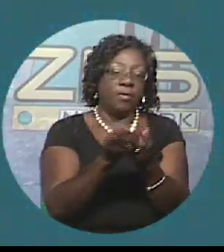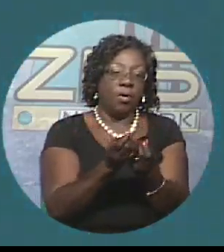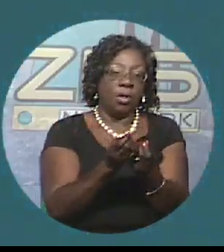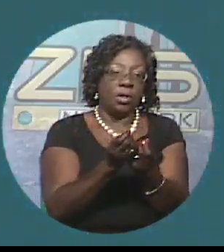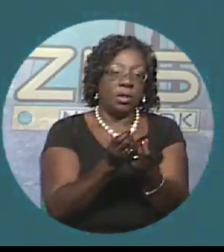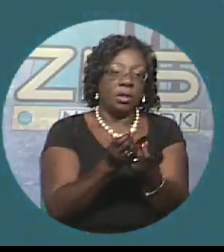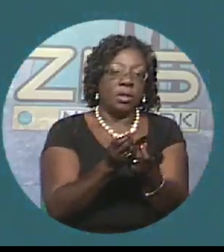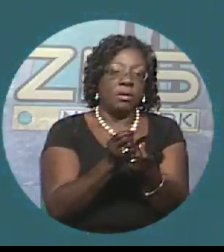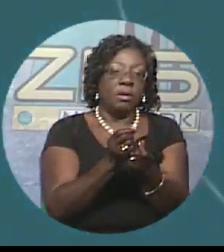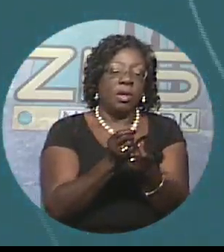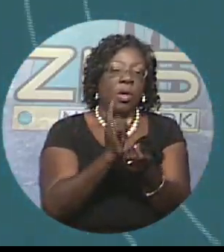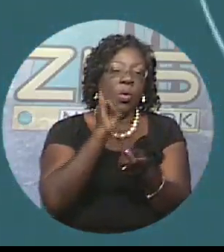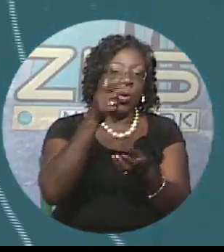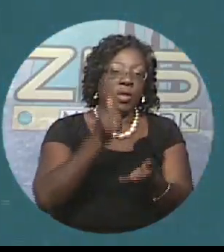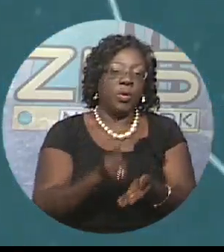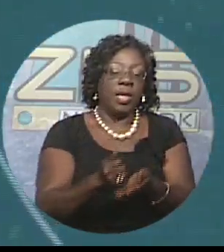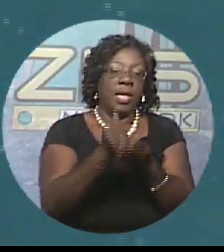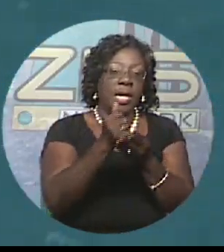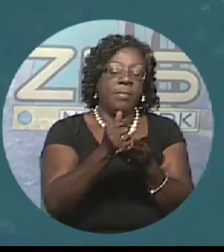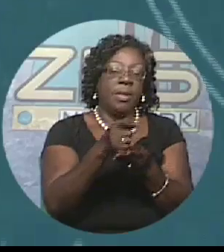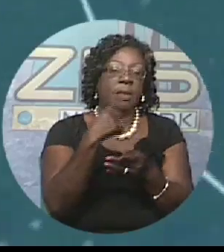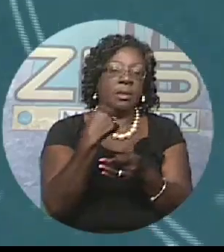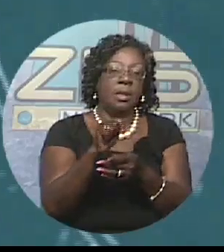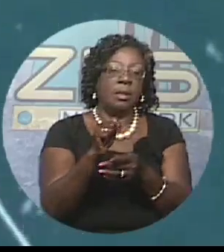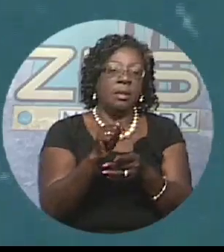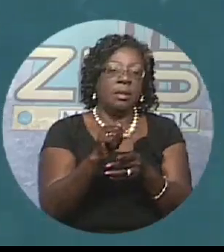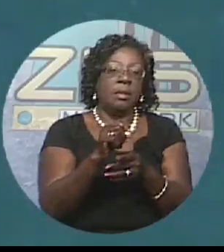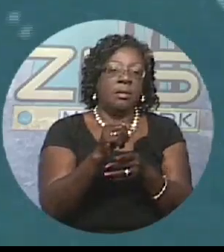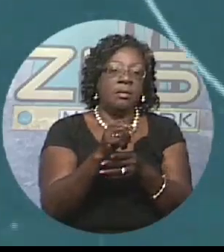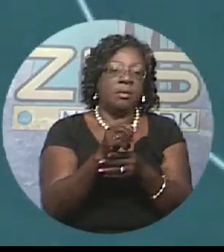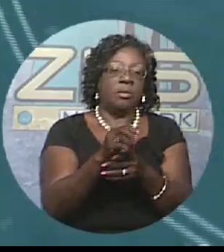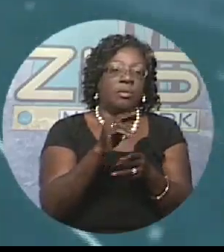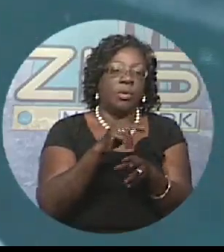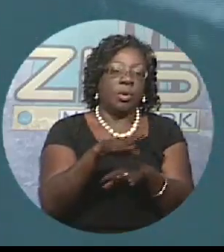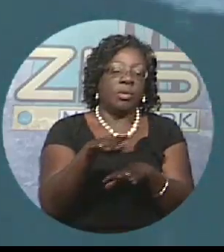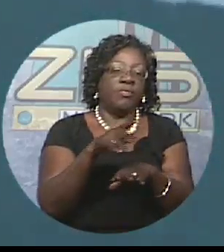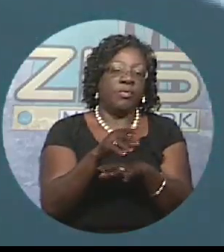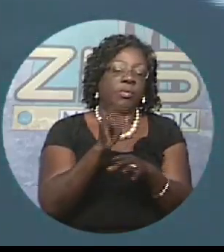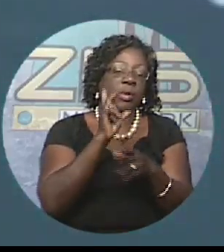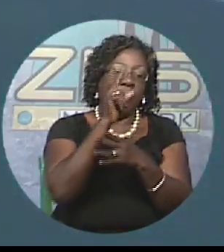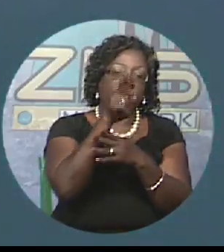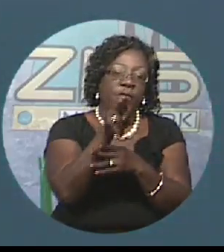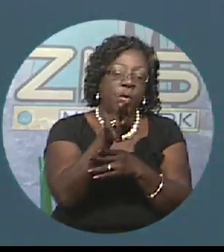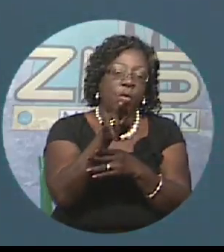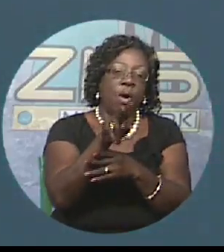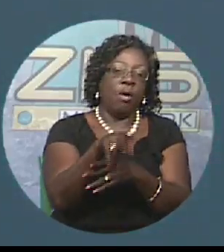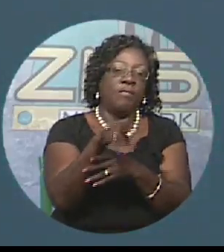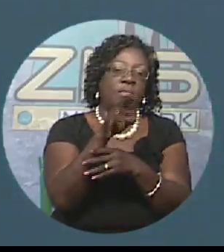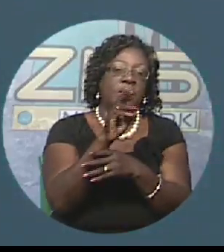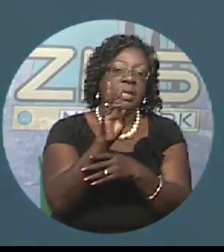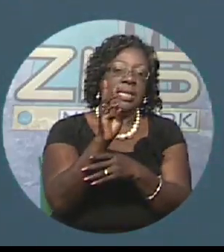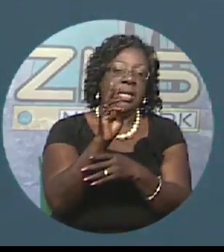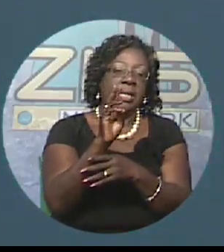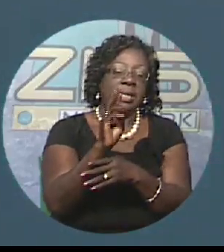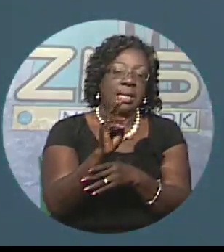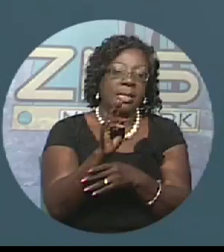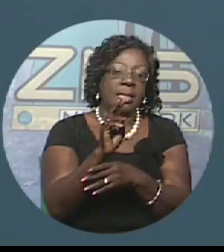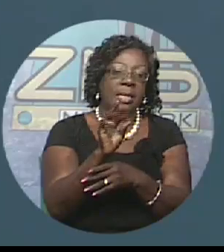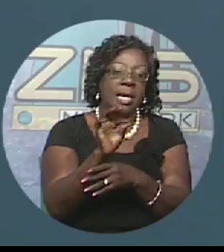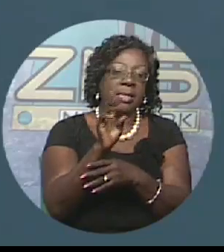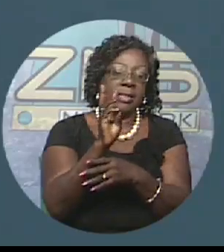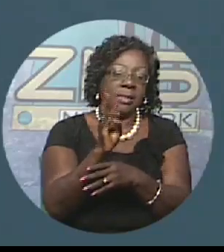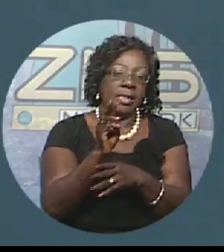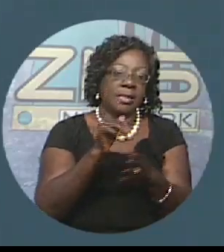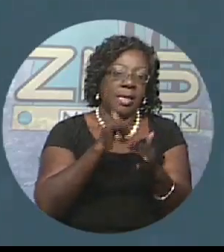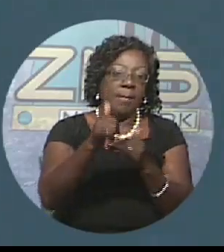3007 vessels, which enables a radar range of 96 nautical miles. It's specifically designed to fulfill tasks in the shallow